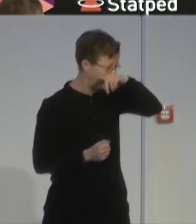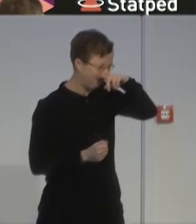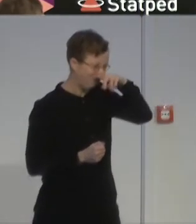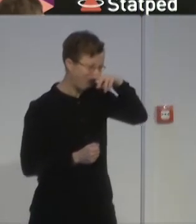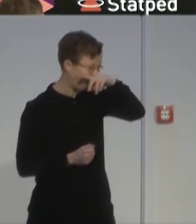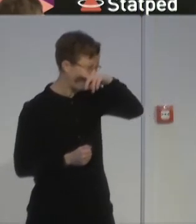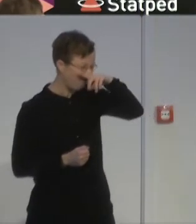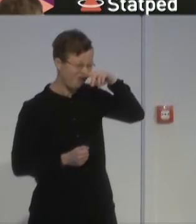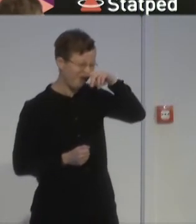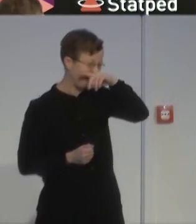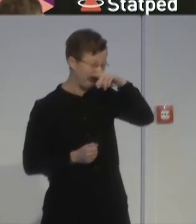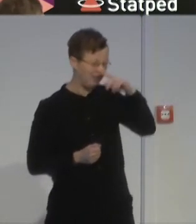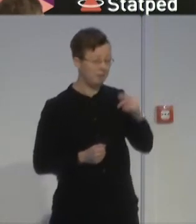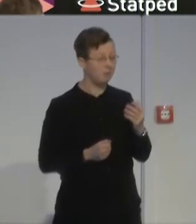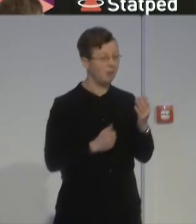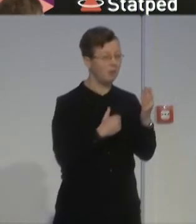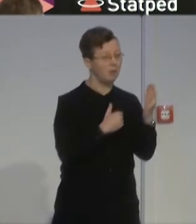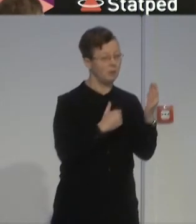The outline of my talk